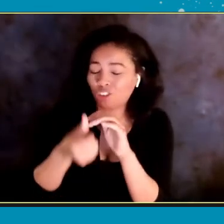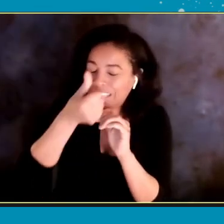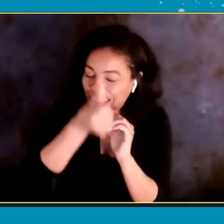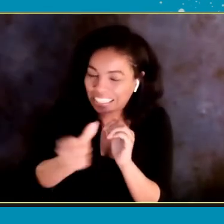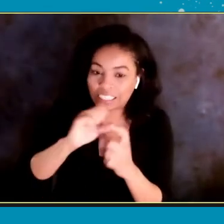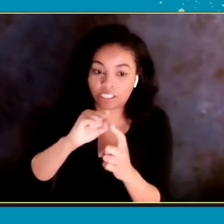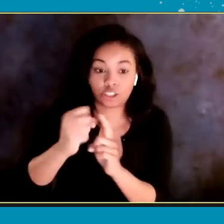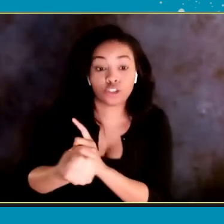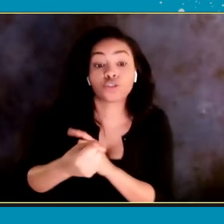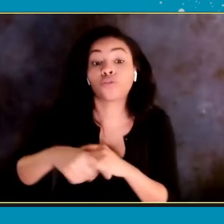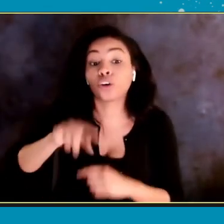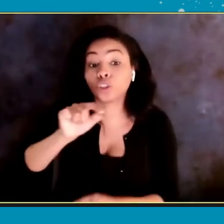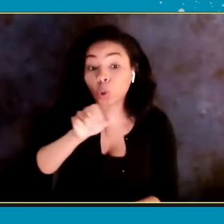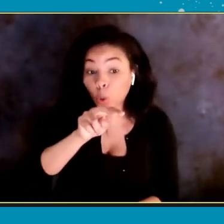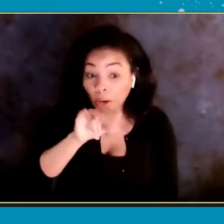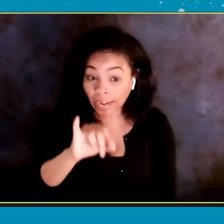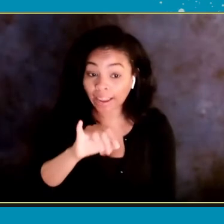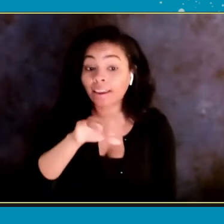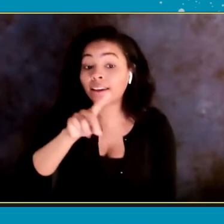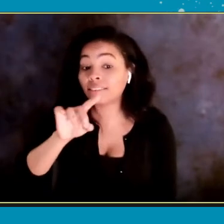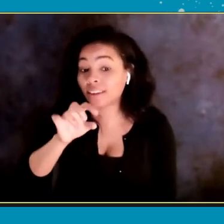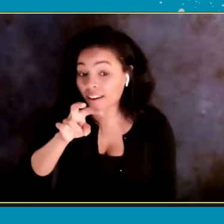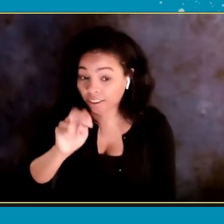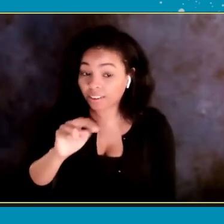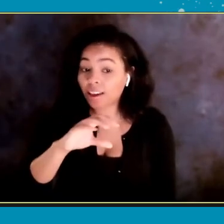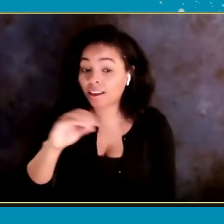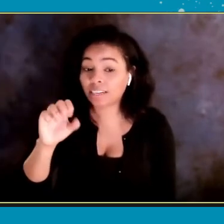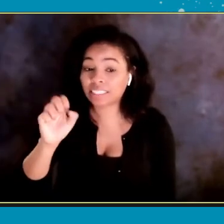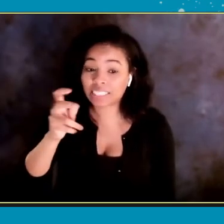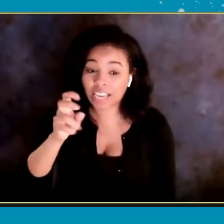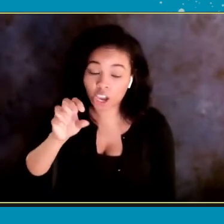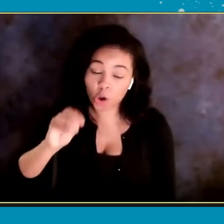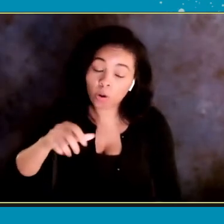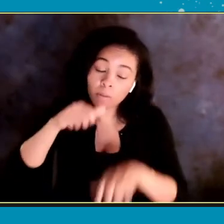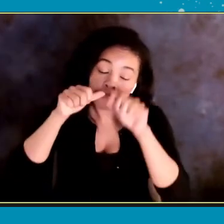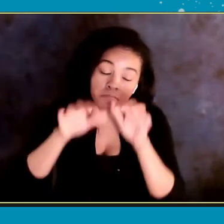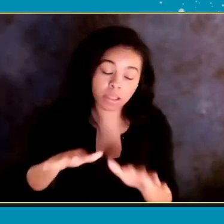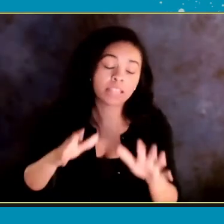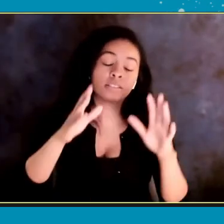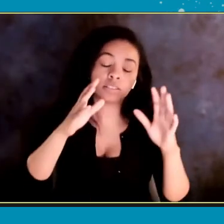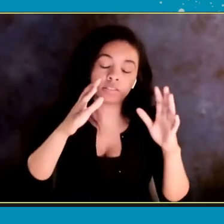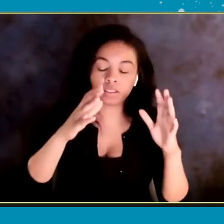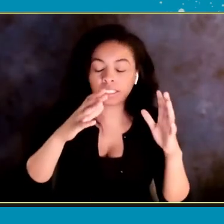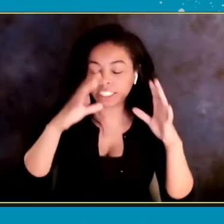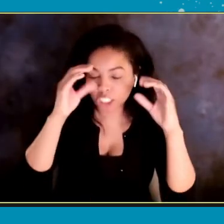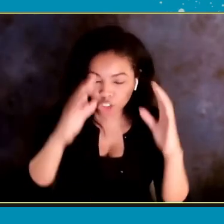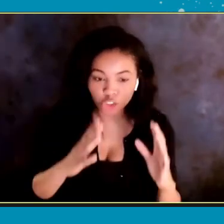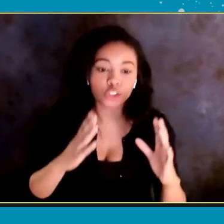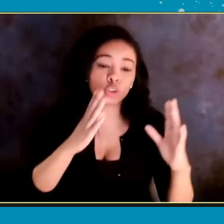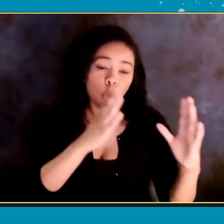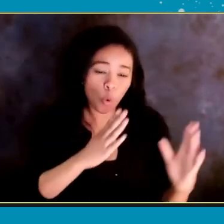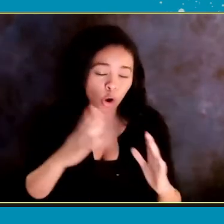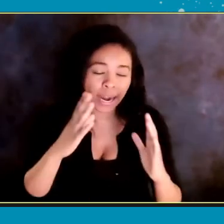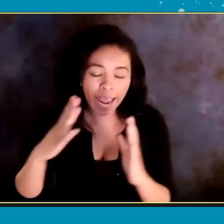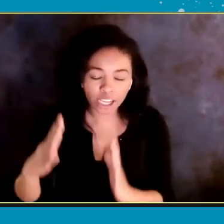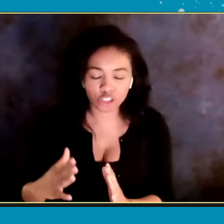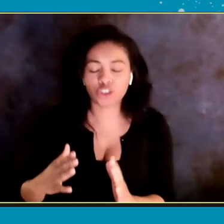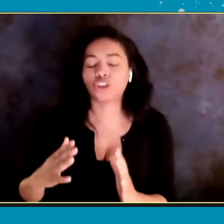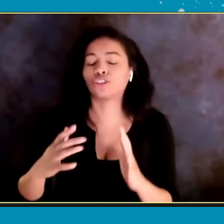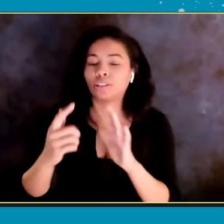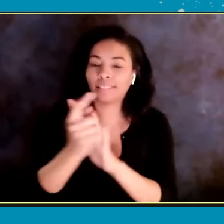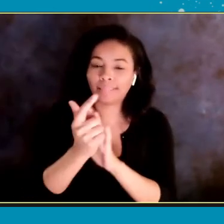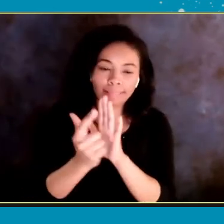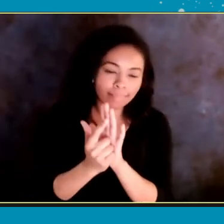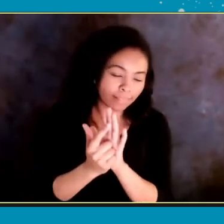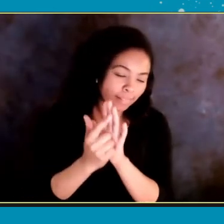the organizers, bless the teachers, bless the litigators. We thank you so much for sharing what's happening on the ground in